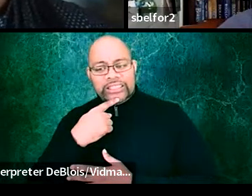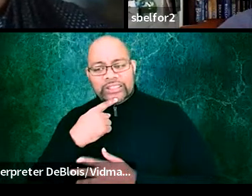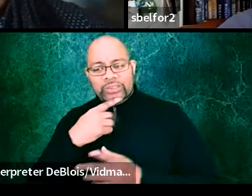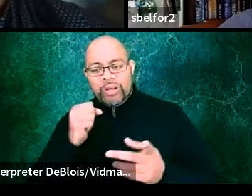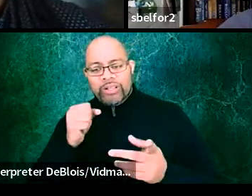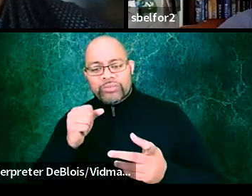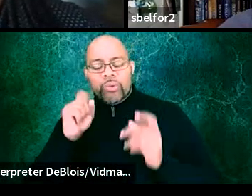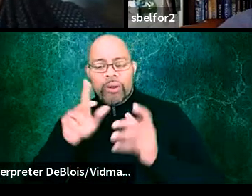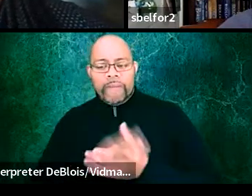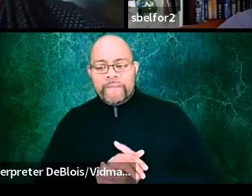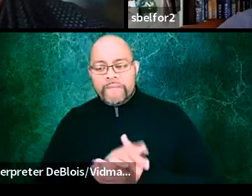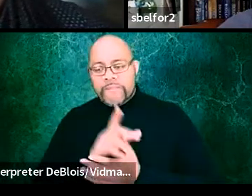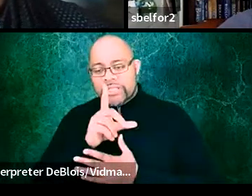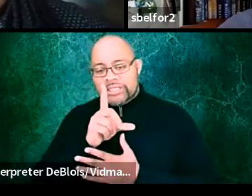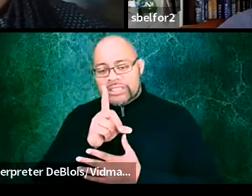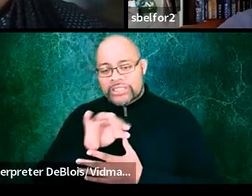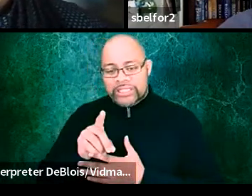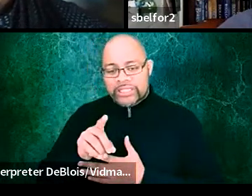okay,